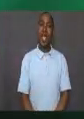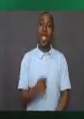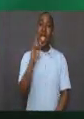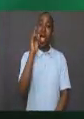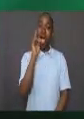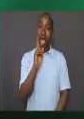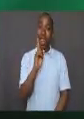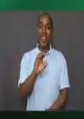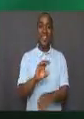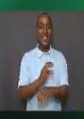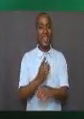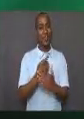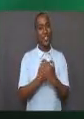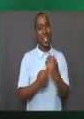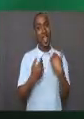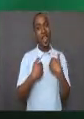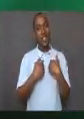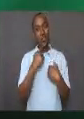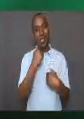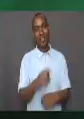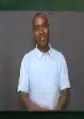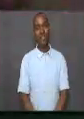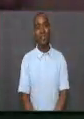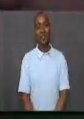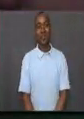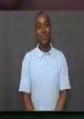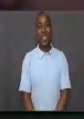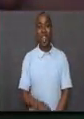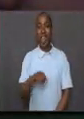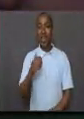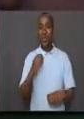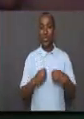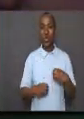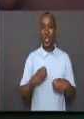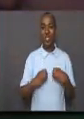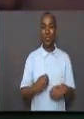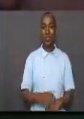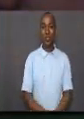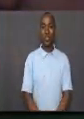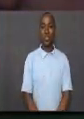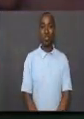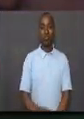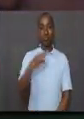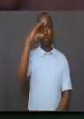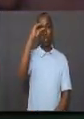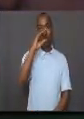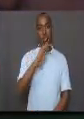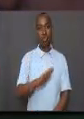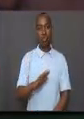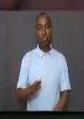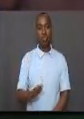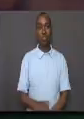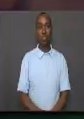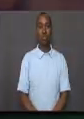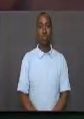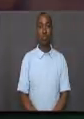only one cell. Other organisms, like humans, are